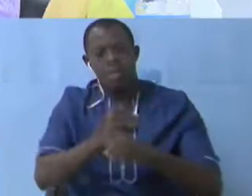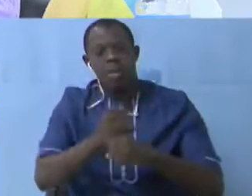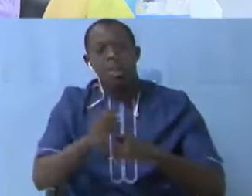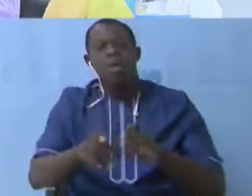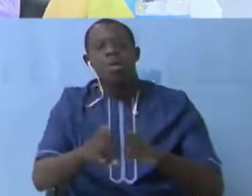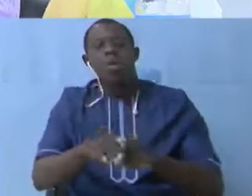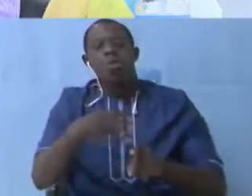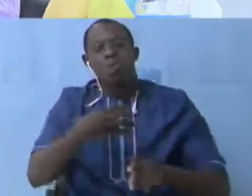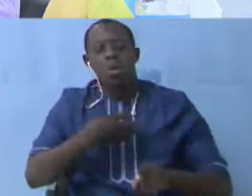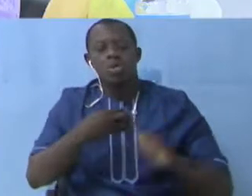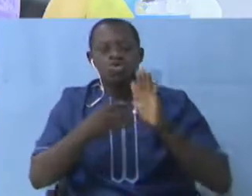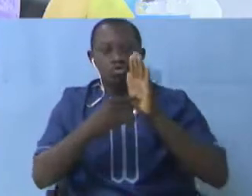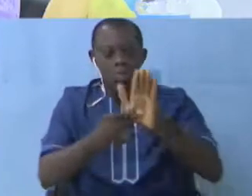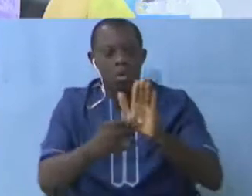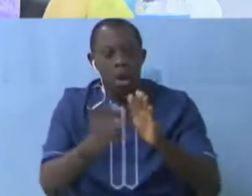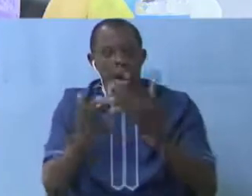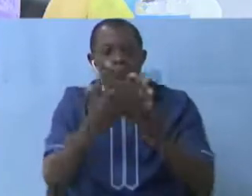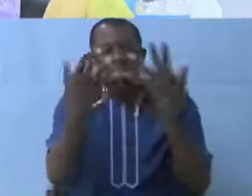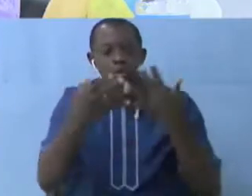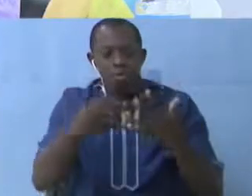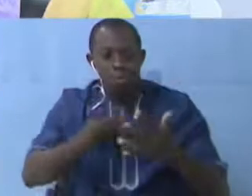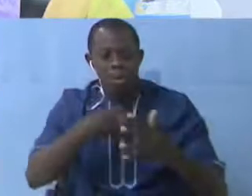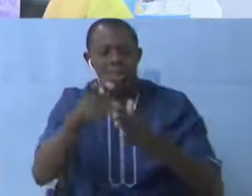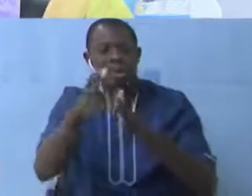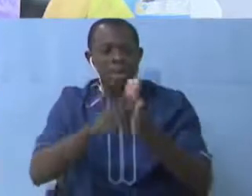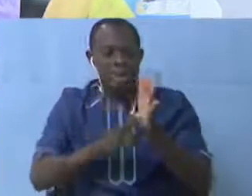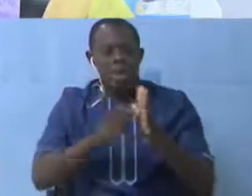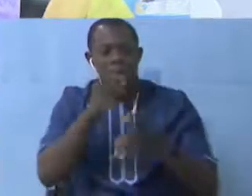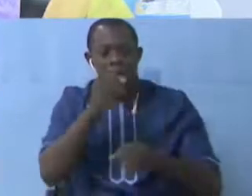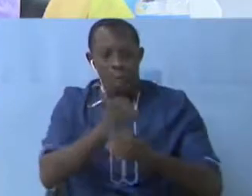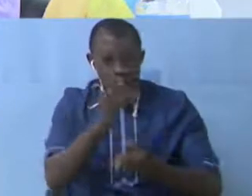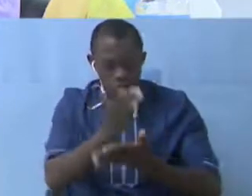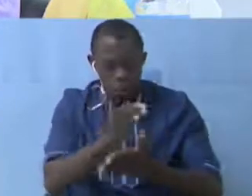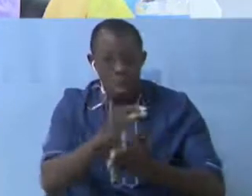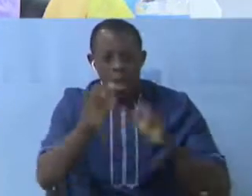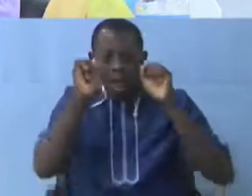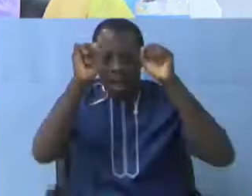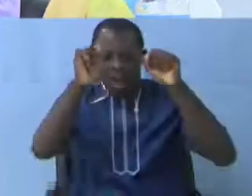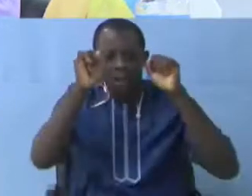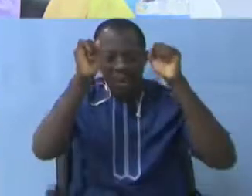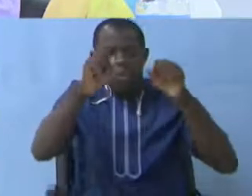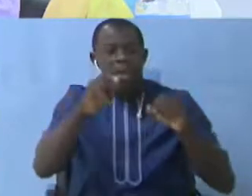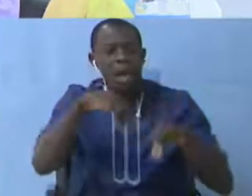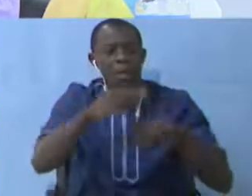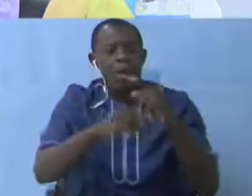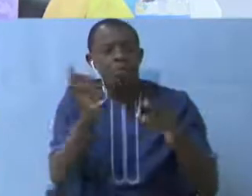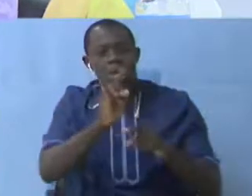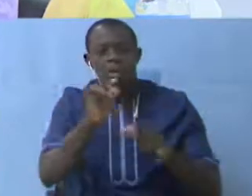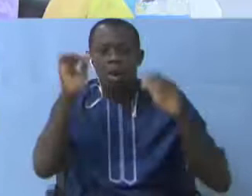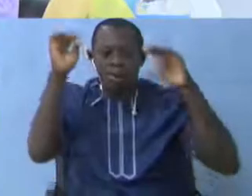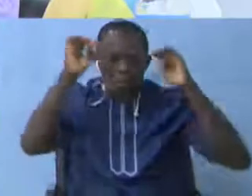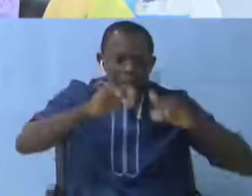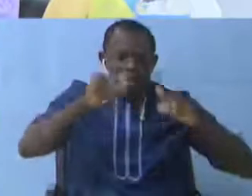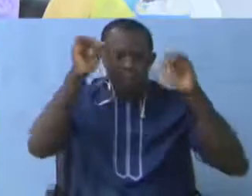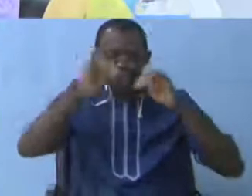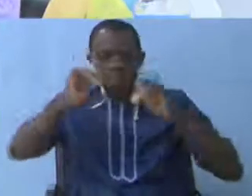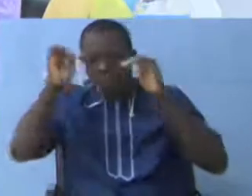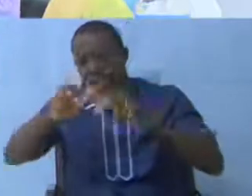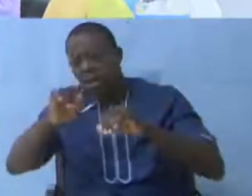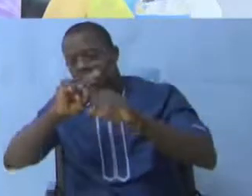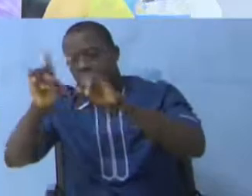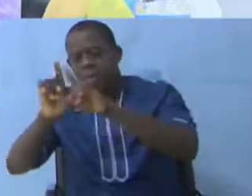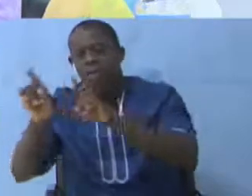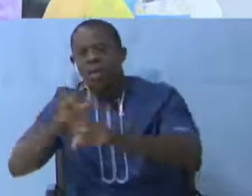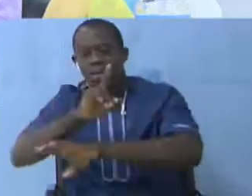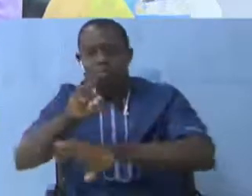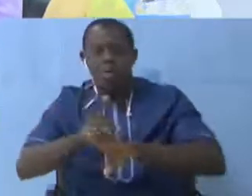to indicate the amount they need to run a campaign. génne nag li nga xam ne loolu lañ aajoo ci xaalis pour ñu mun a doxal